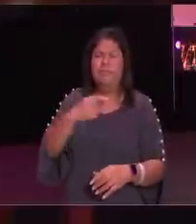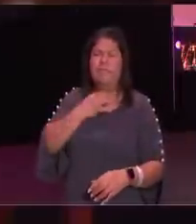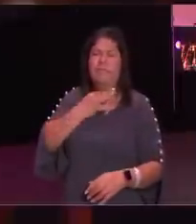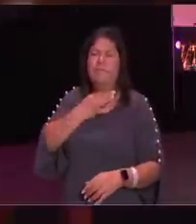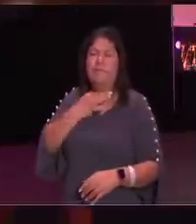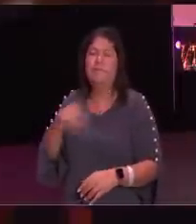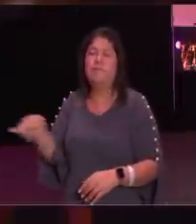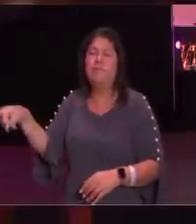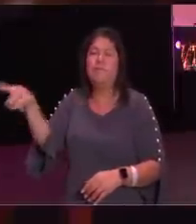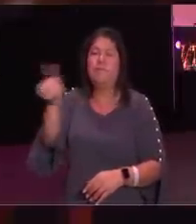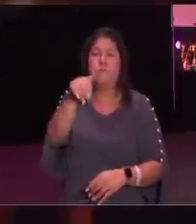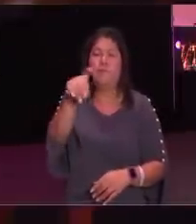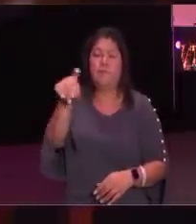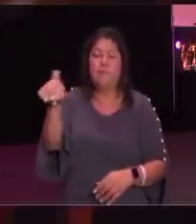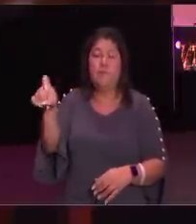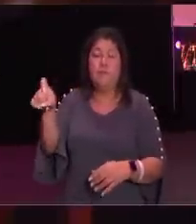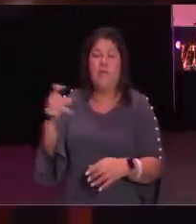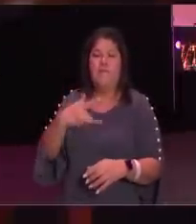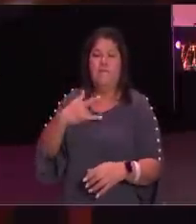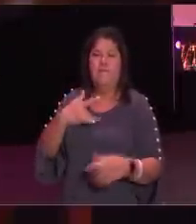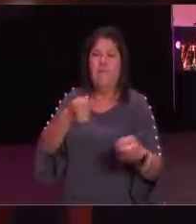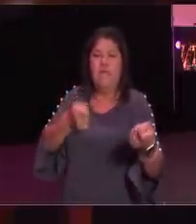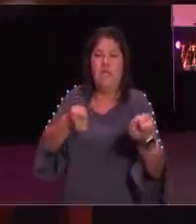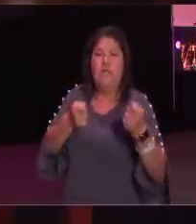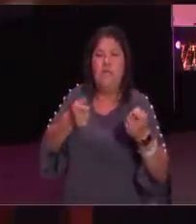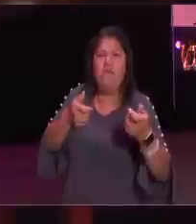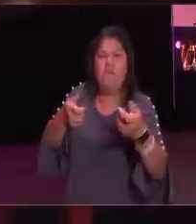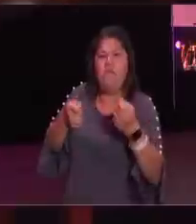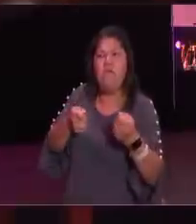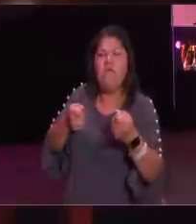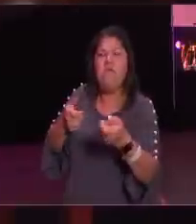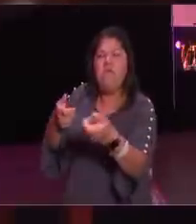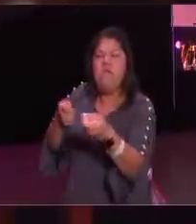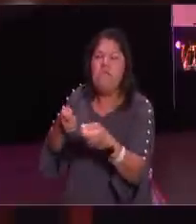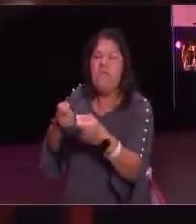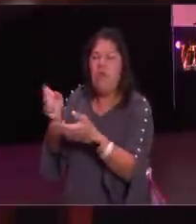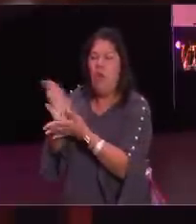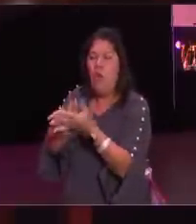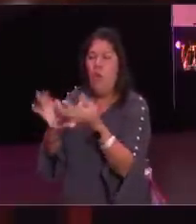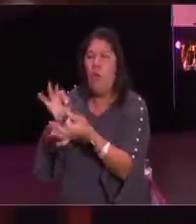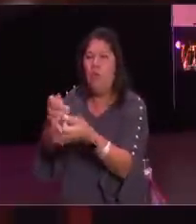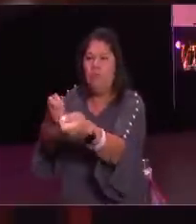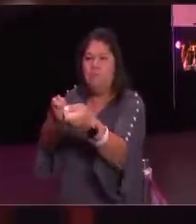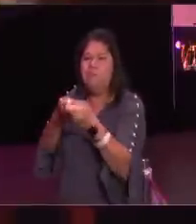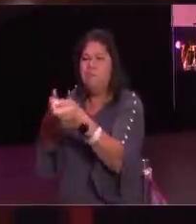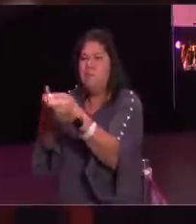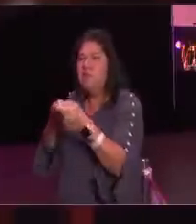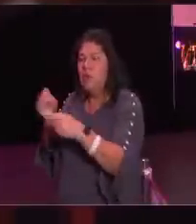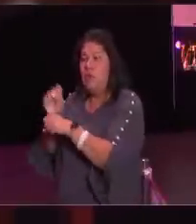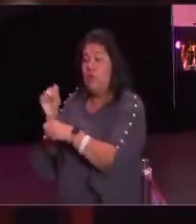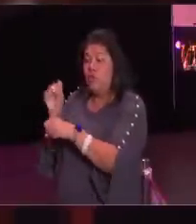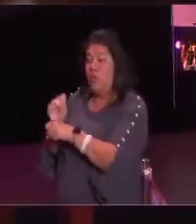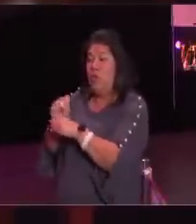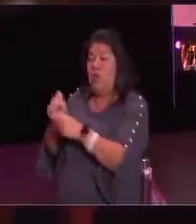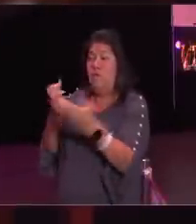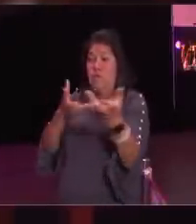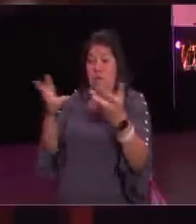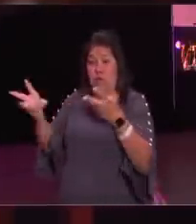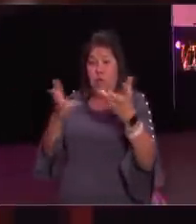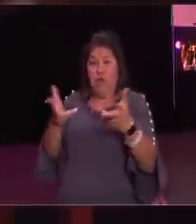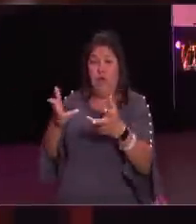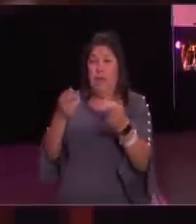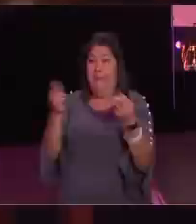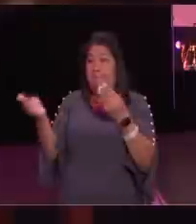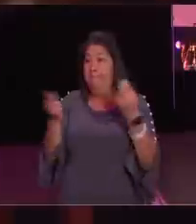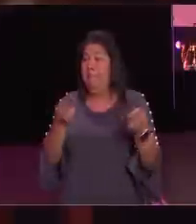if here tonight there is anybody that feels the draw or the pull of the Holy Ghost to the field of service